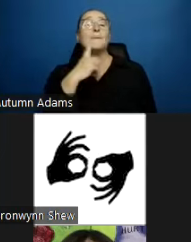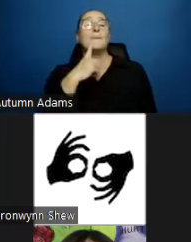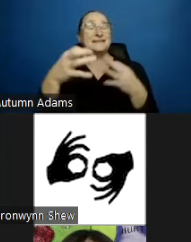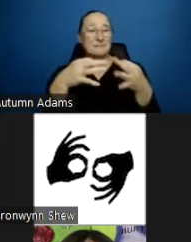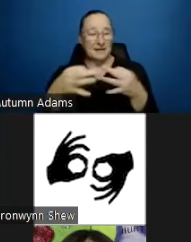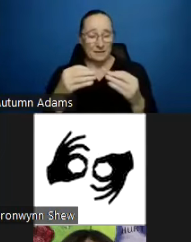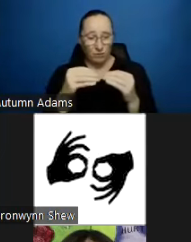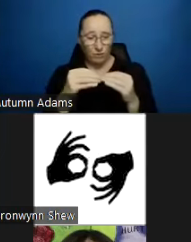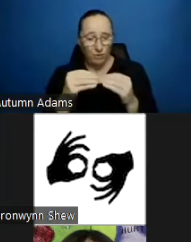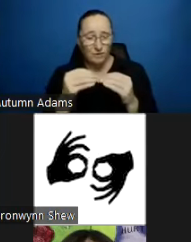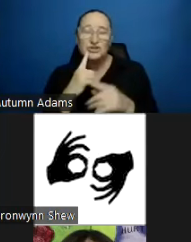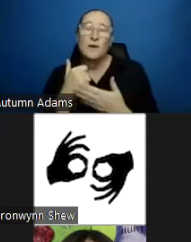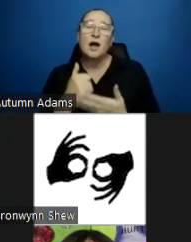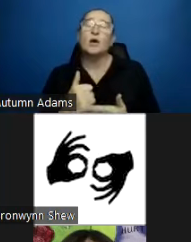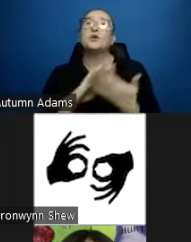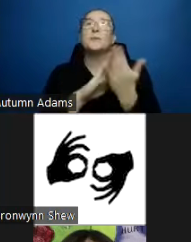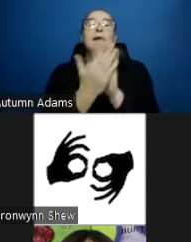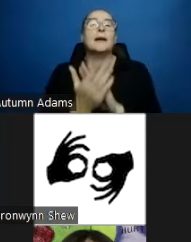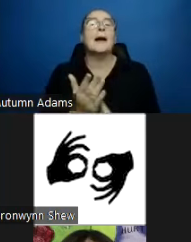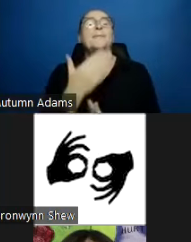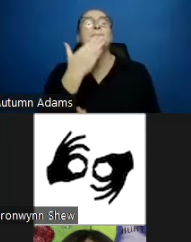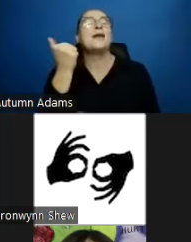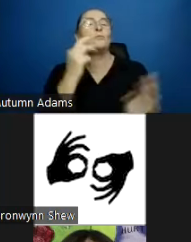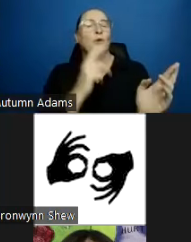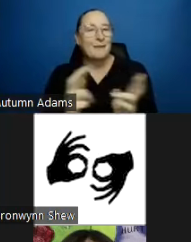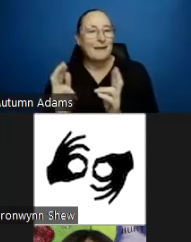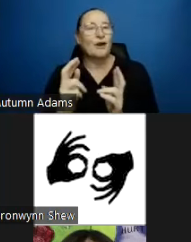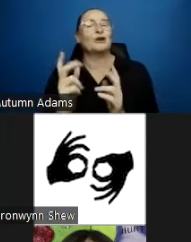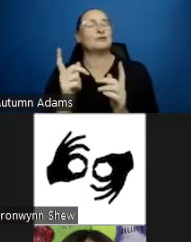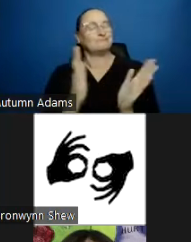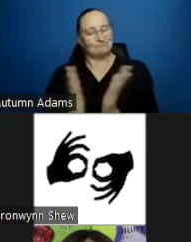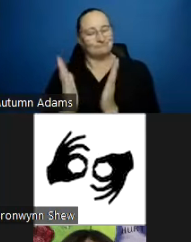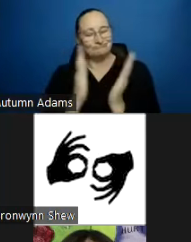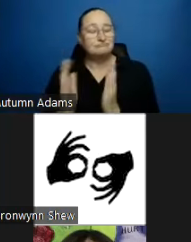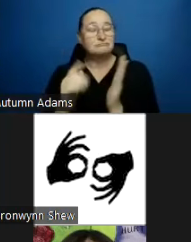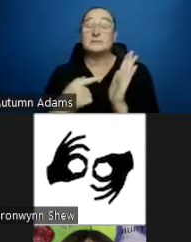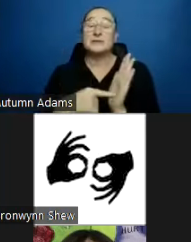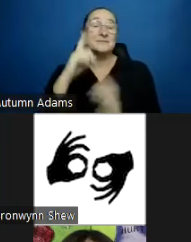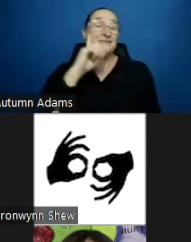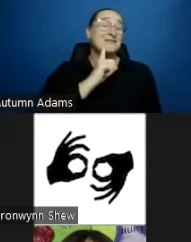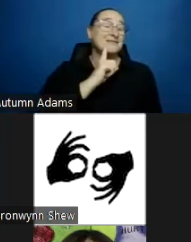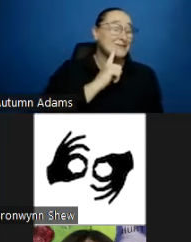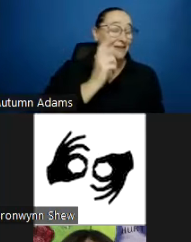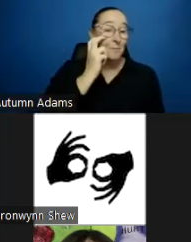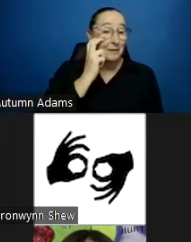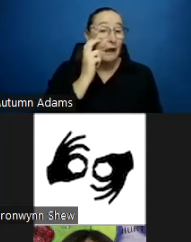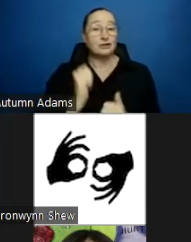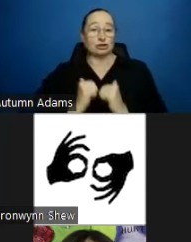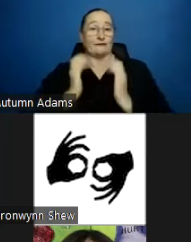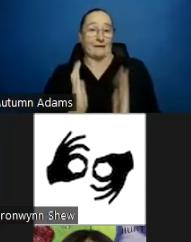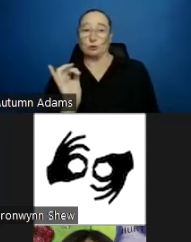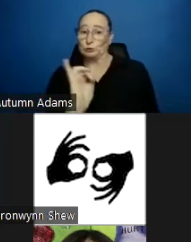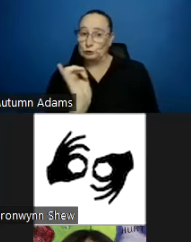with hearing or deaf or hard of hearing survivors. Sometimes there's deaf-blind survivors as well. Okay, next